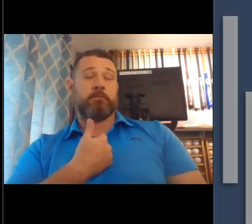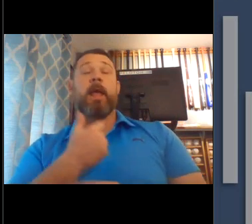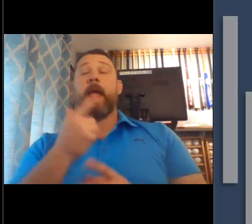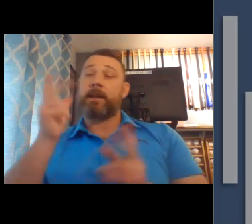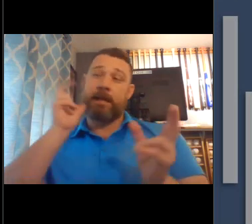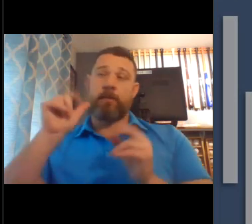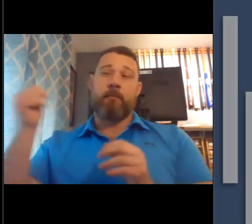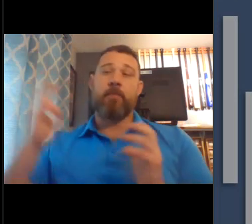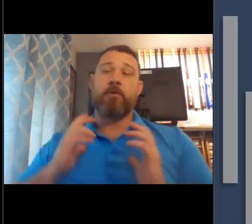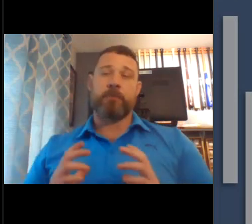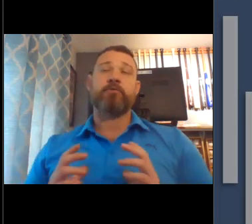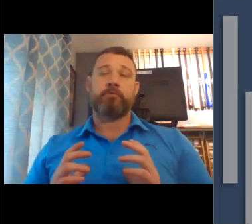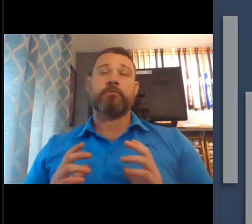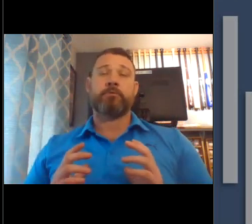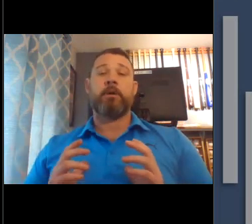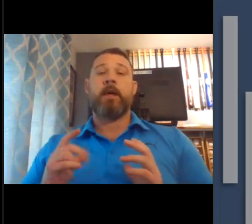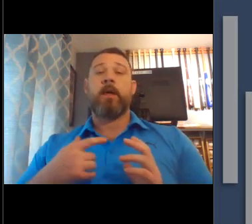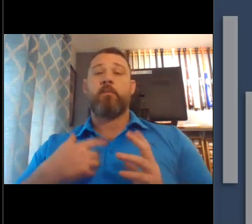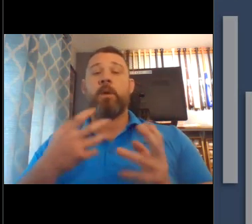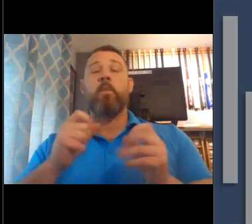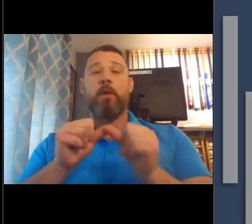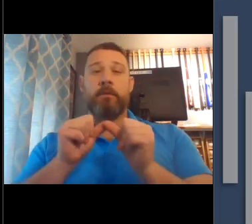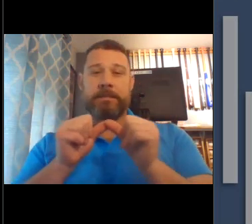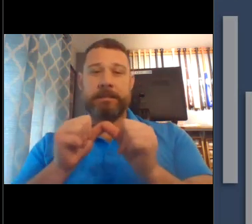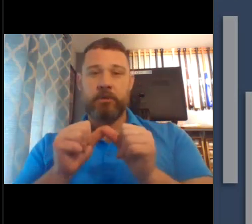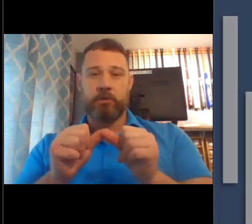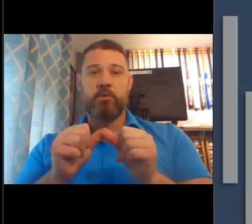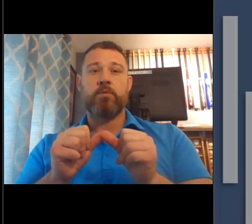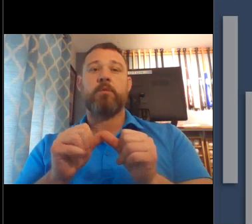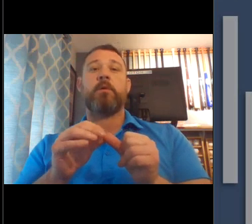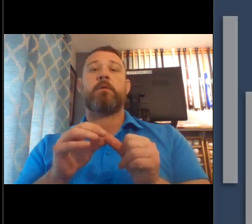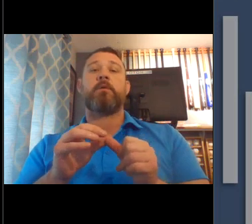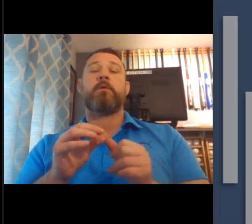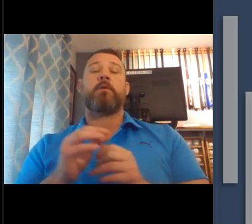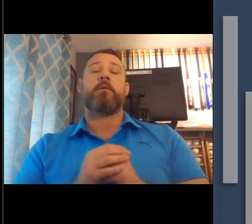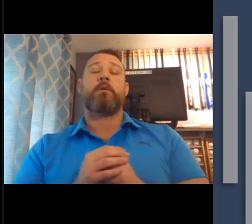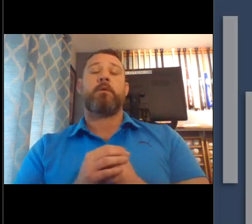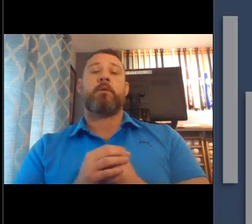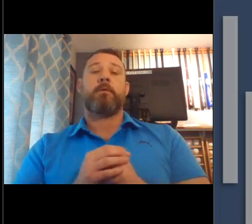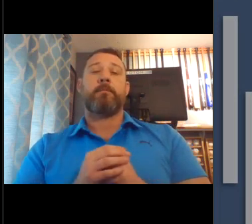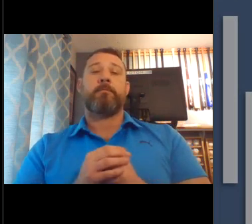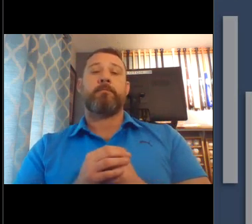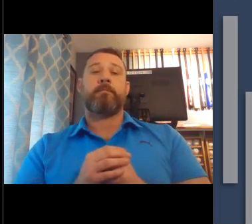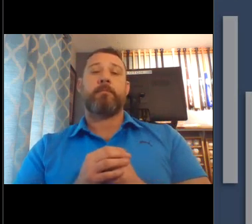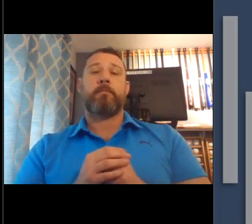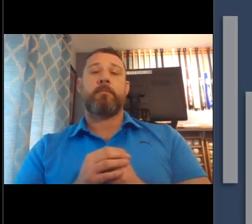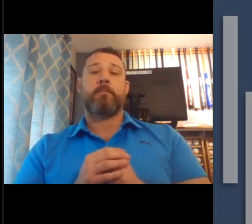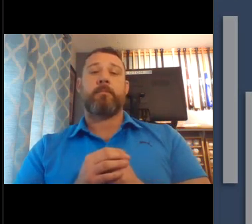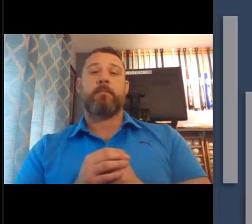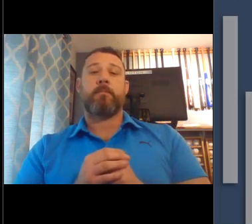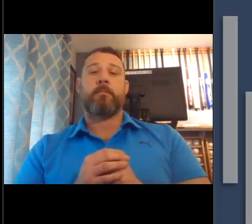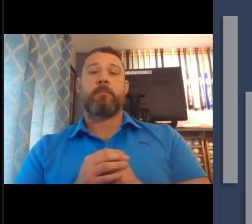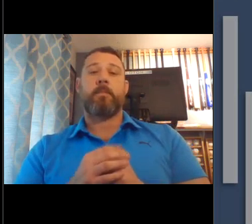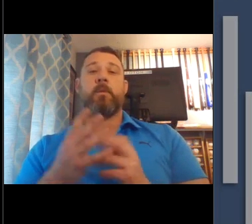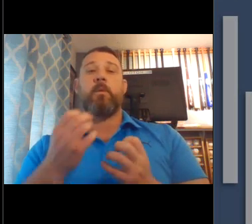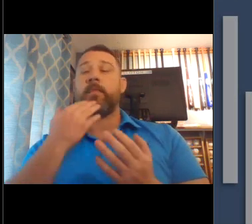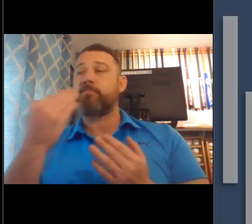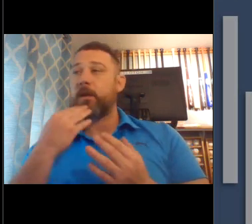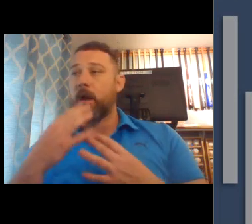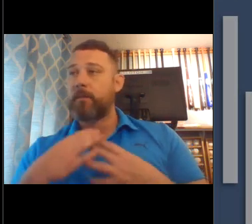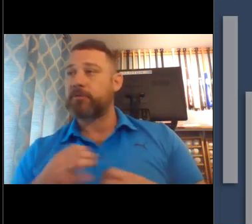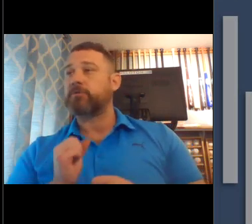commissioners. And we certainly want to continue this as we move forward. So we want to thank the commission staff